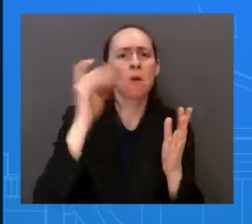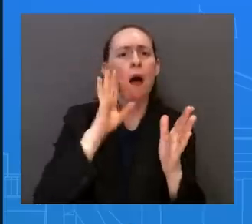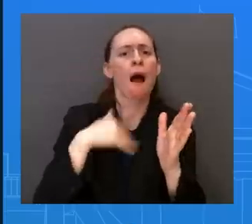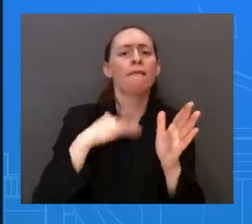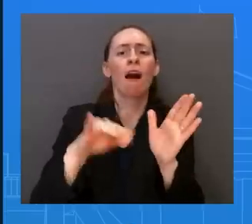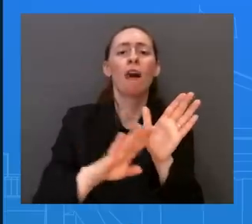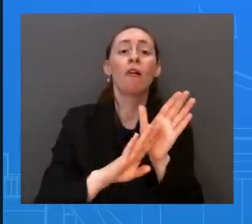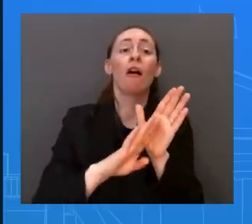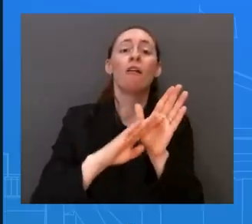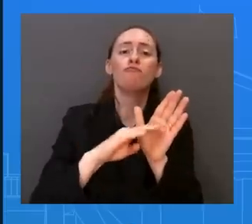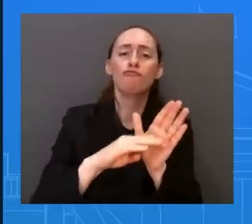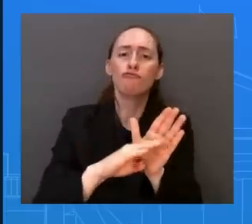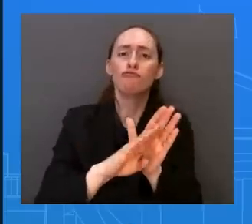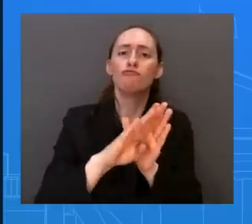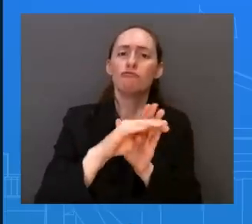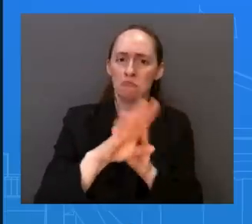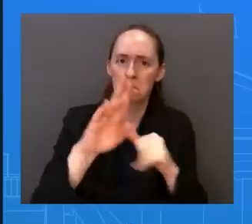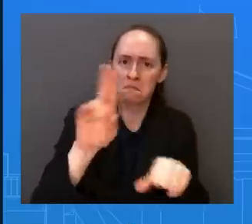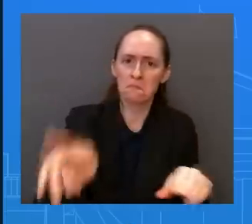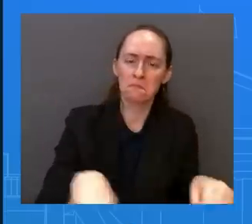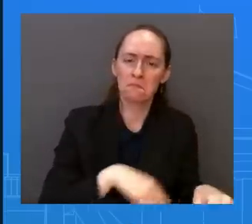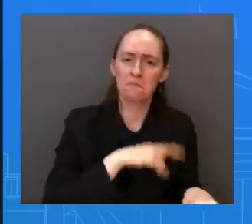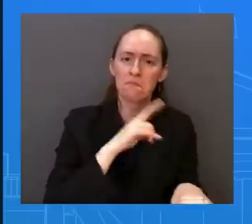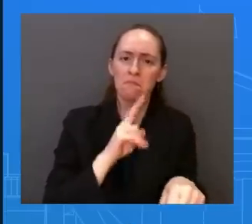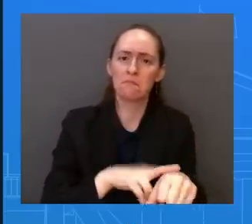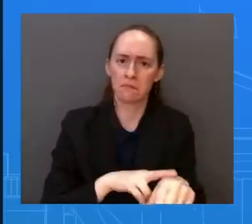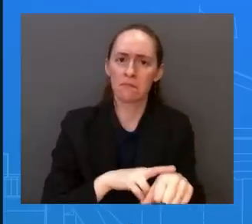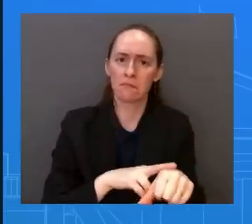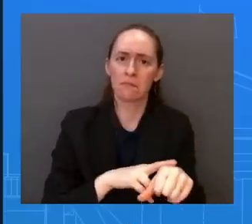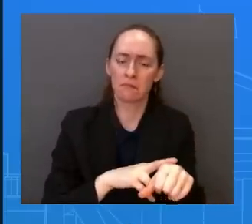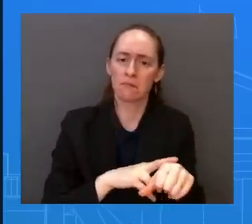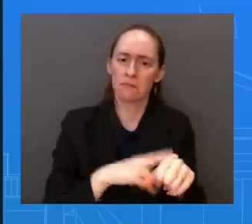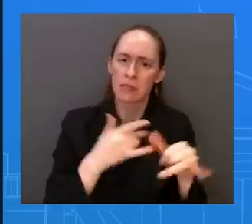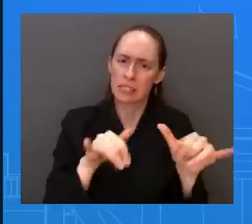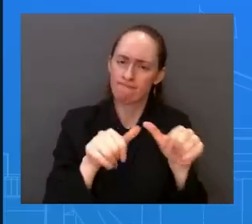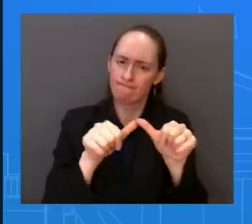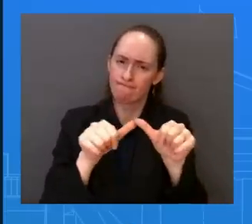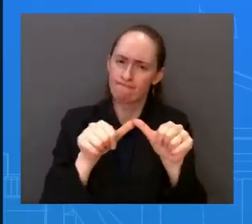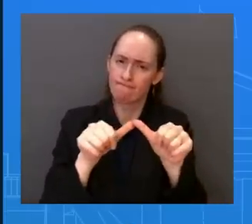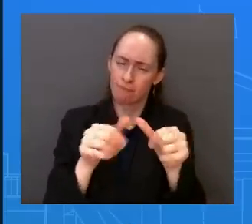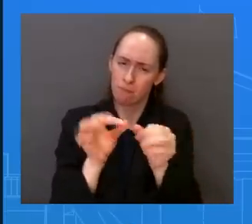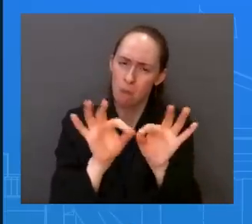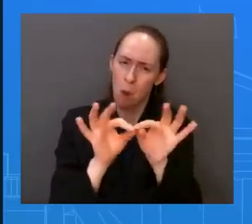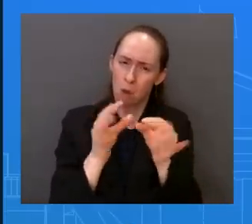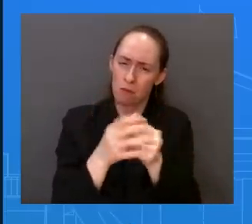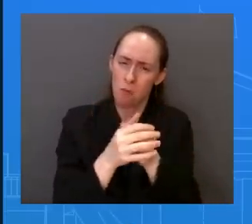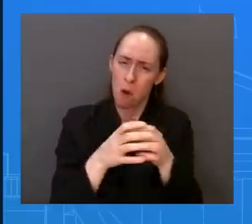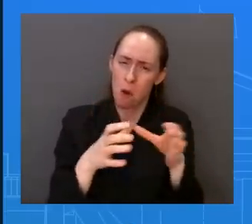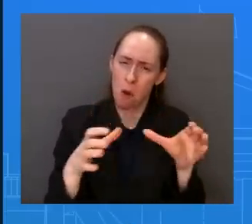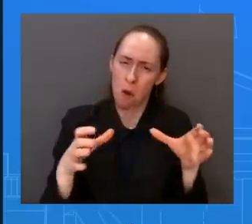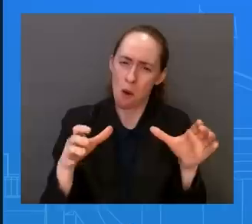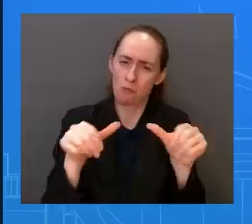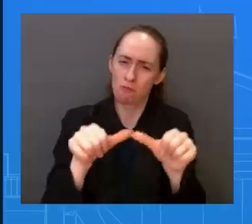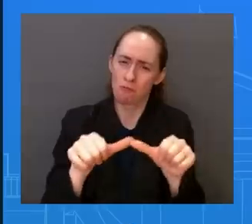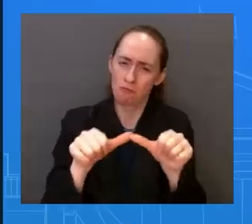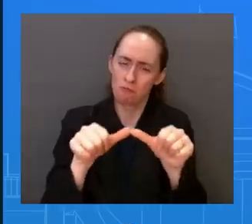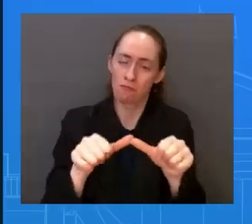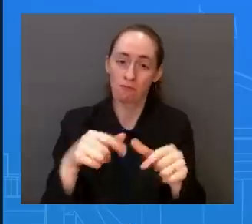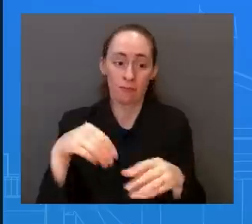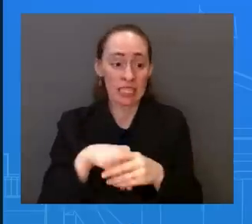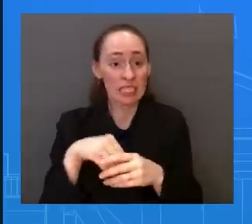stronger, more resilient growth, higher productivity gains, stronger and more broadly shared wage gains, is to